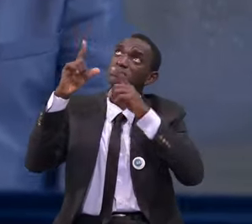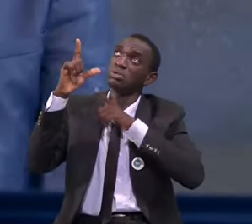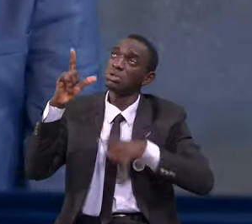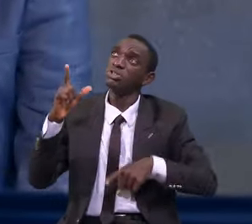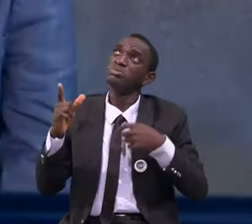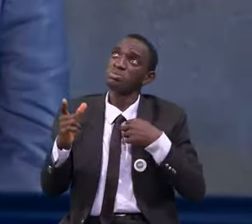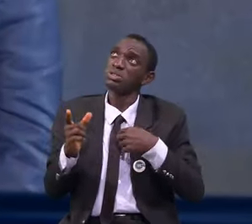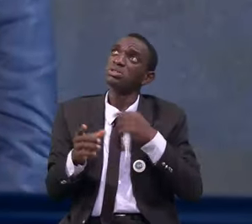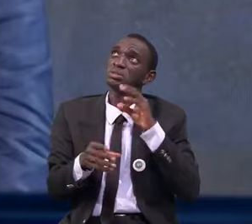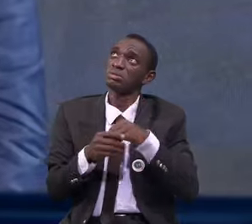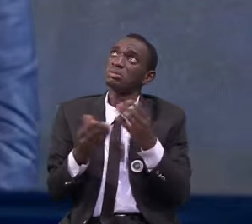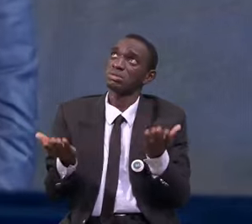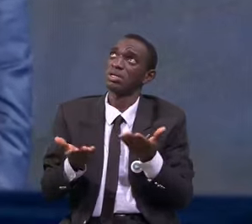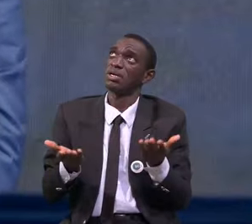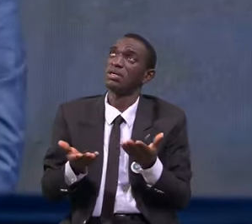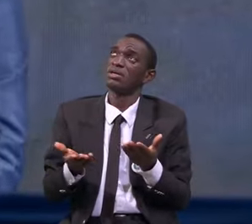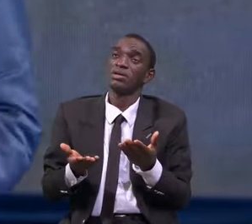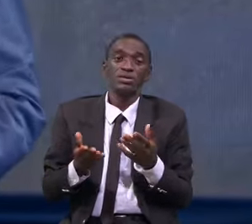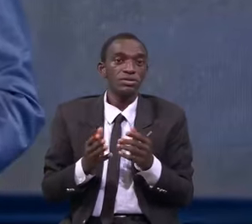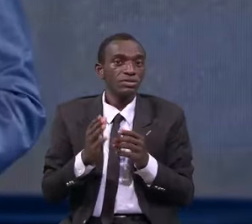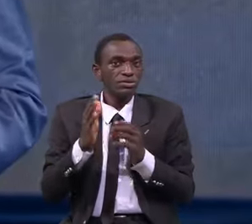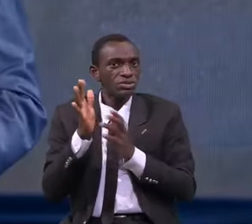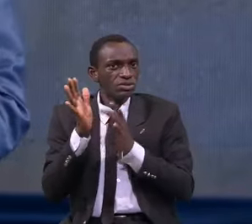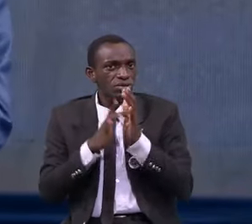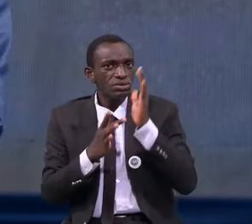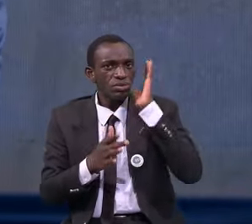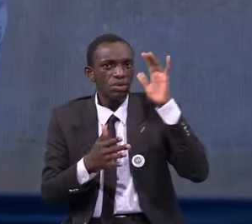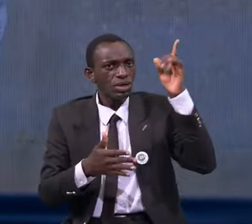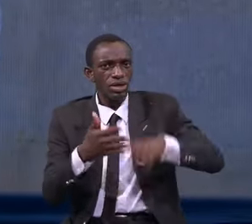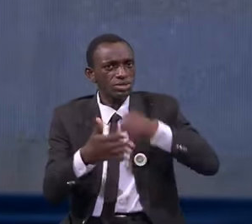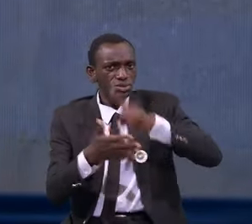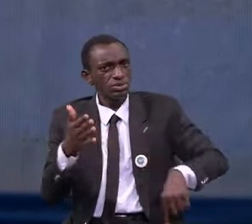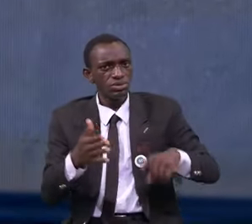He cancels one word out of your life.